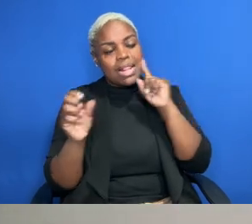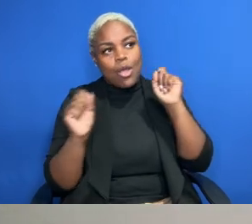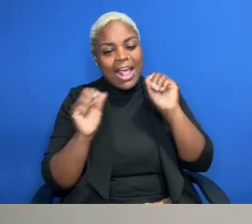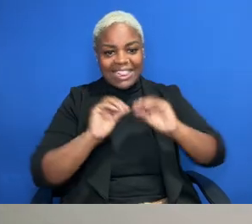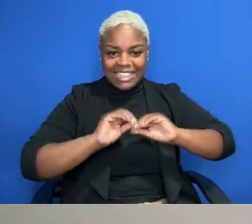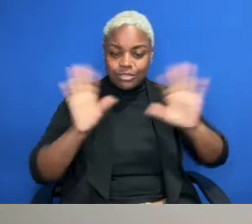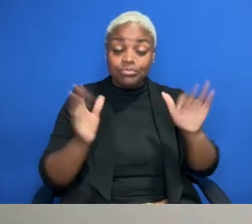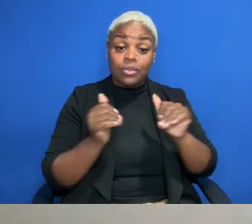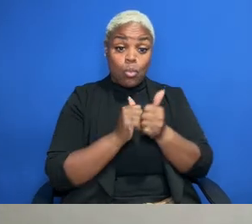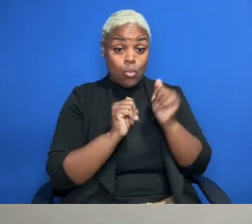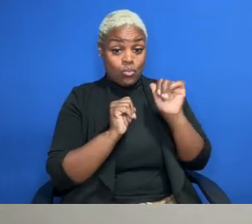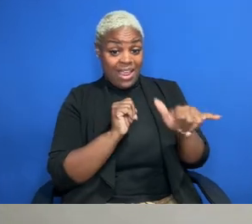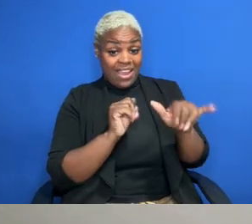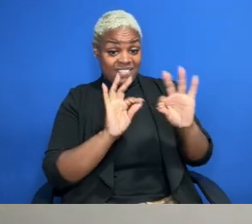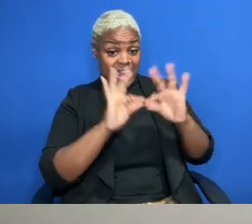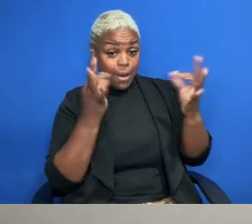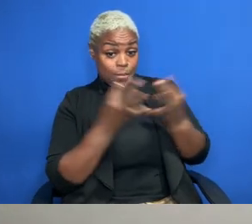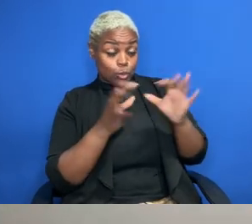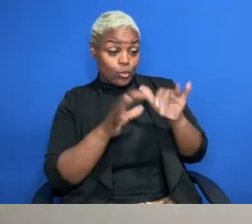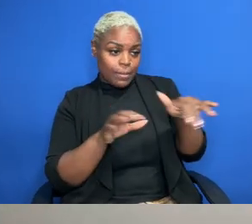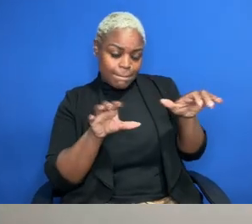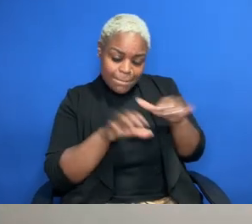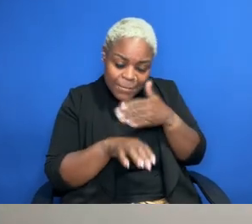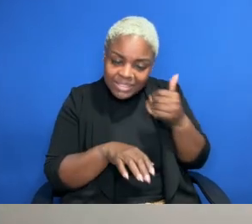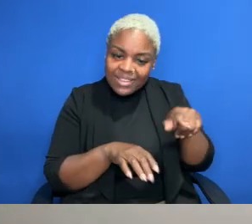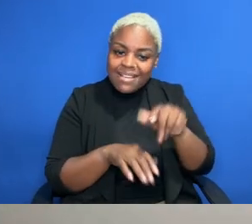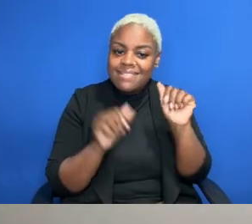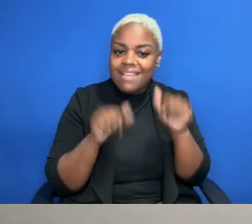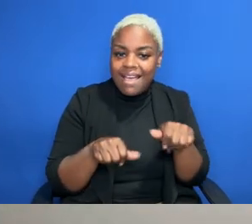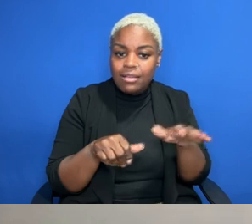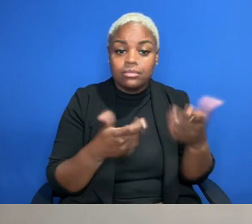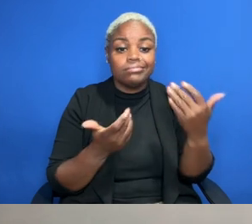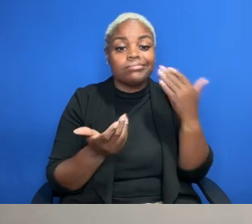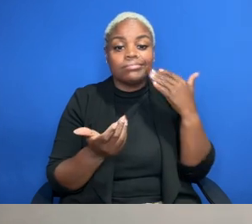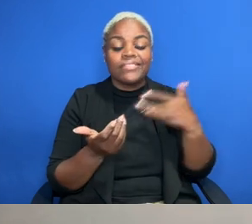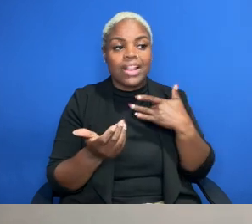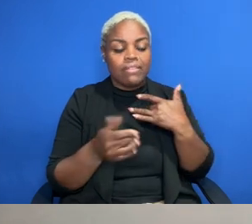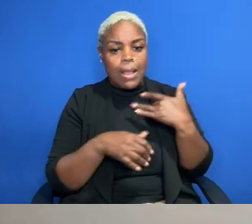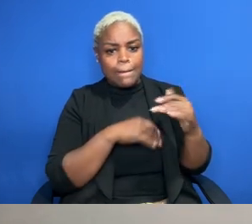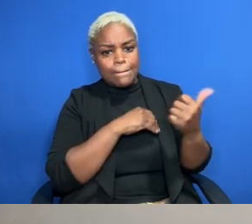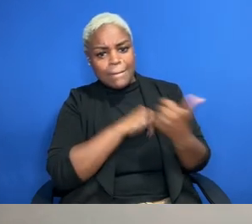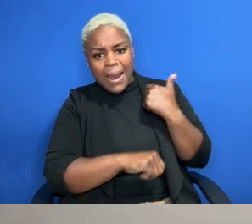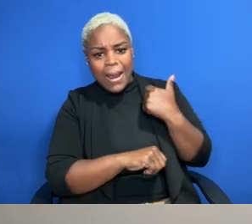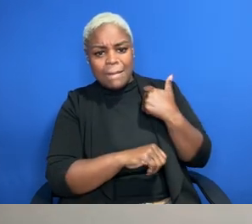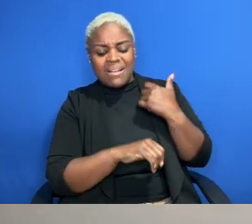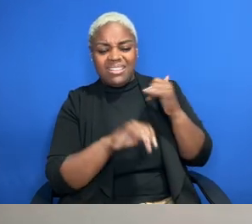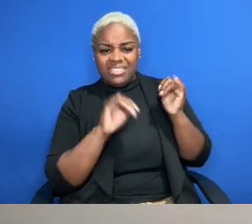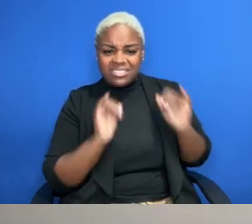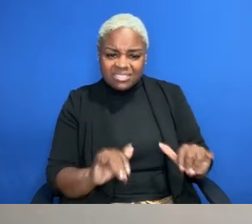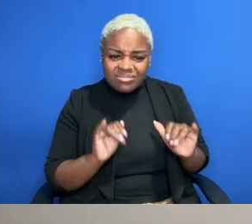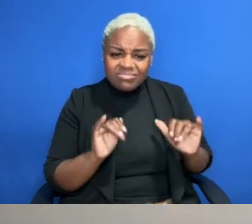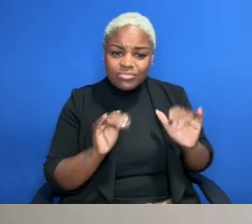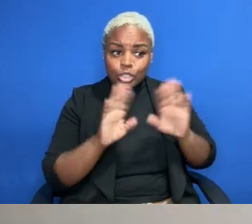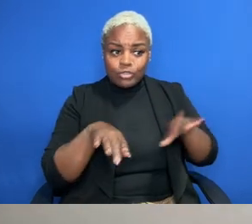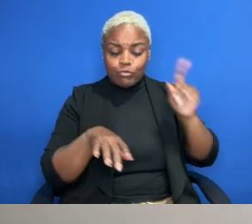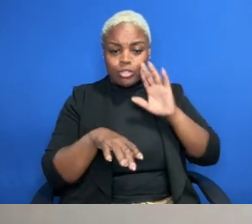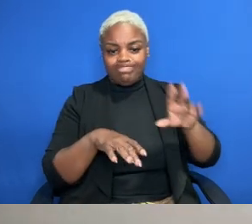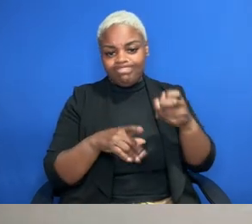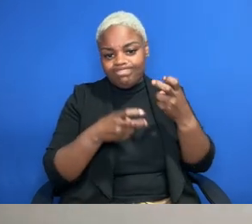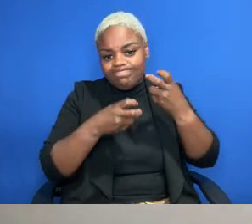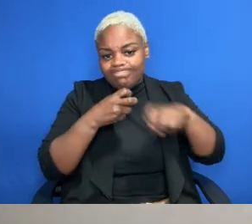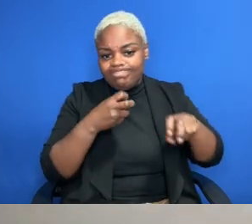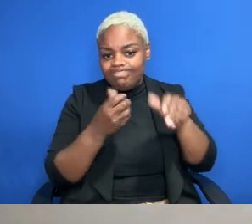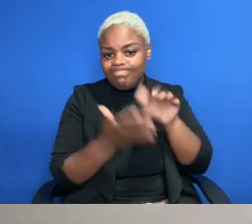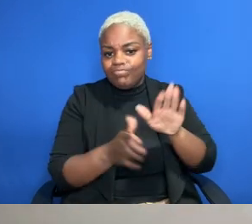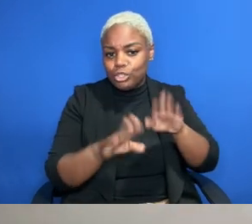out loud and clear, along with that families are doing the best they can. And so often it feels like they're being blamed for